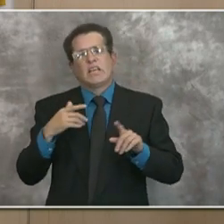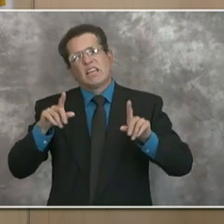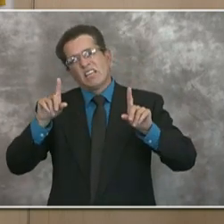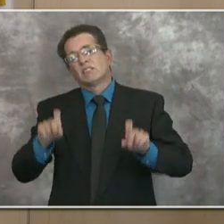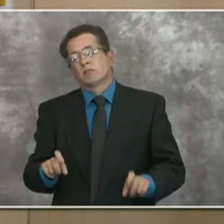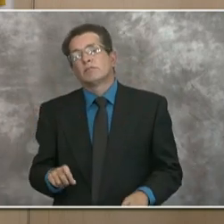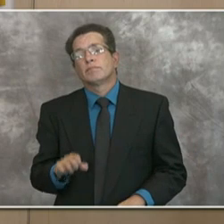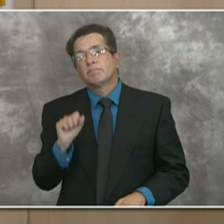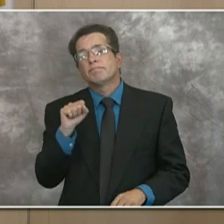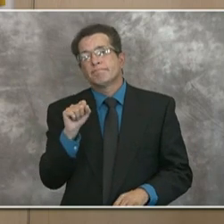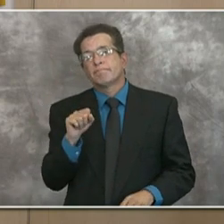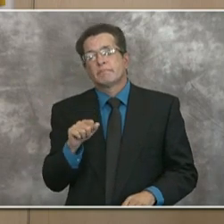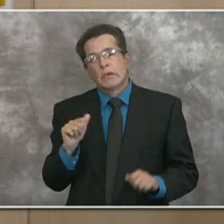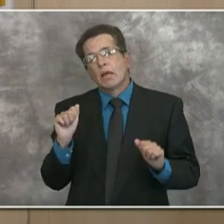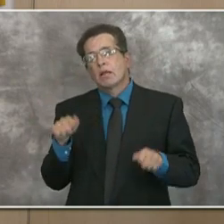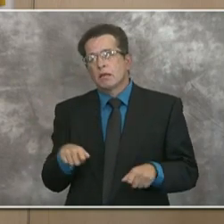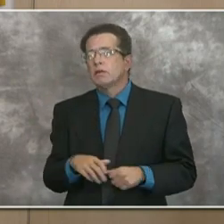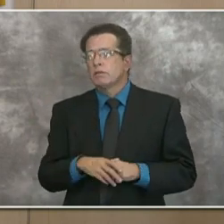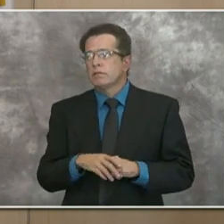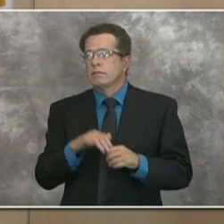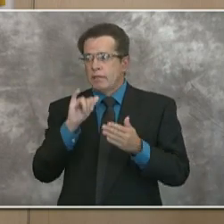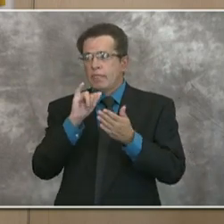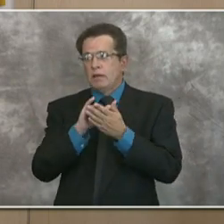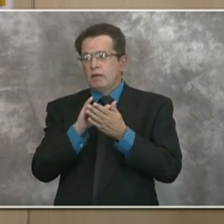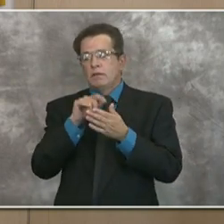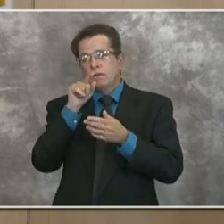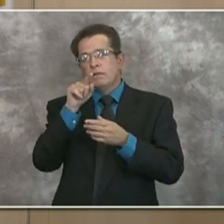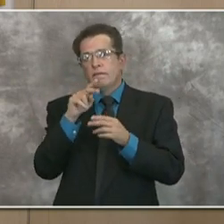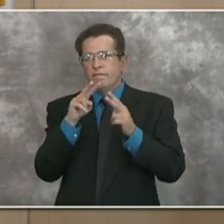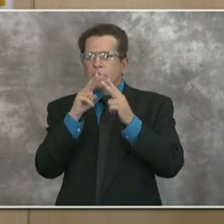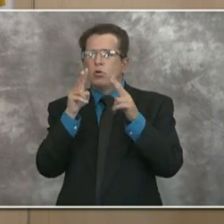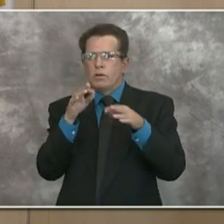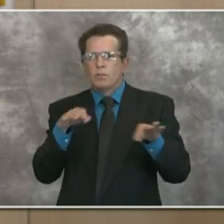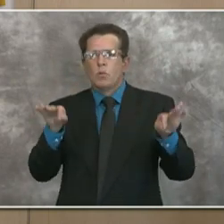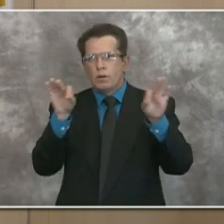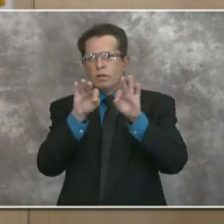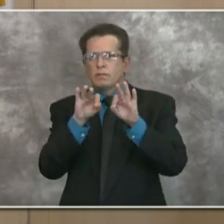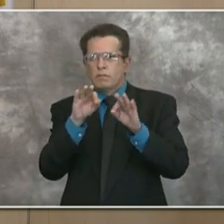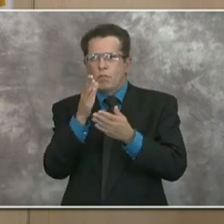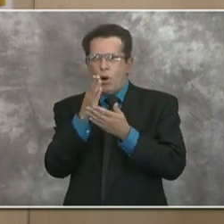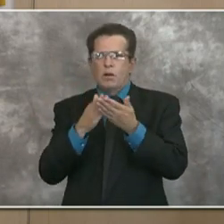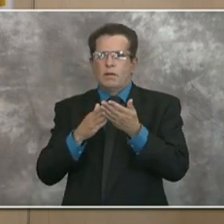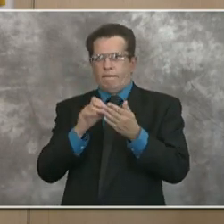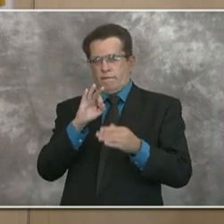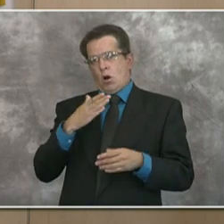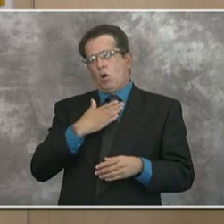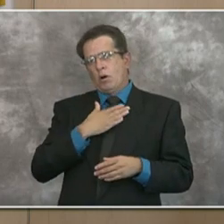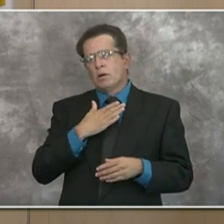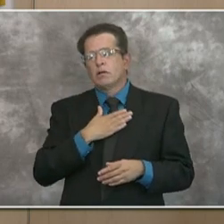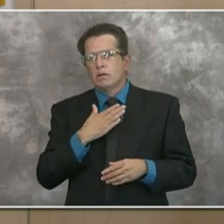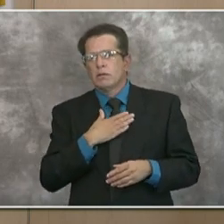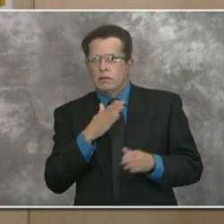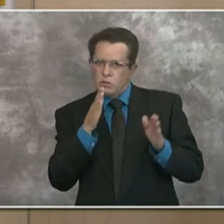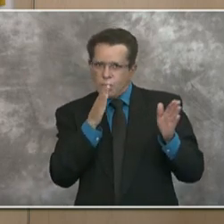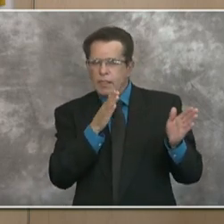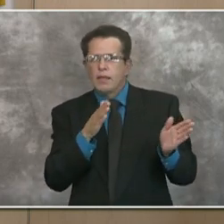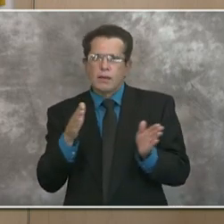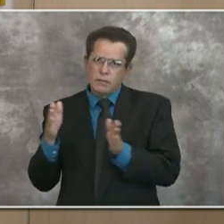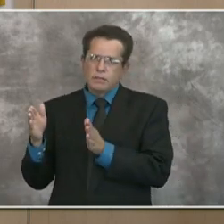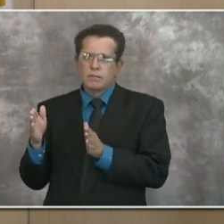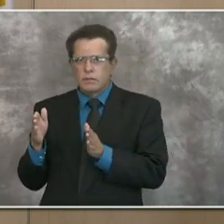test. So, and that is a very significant part of our